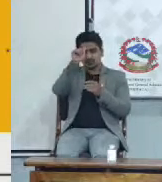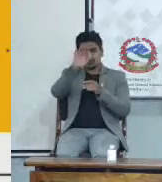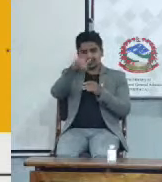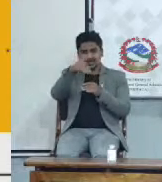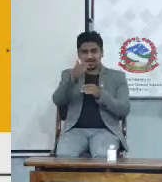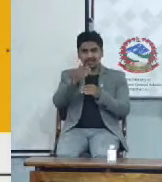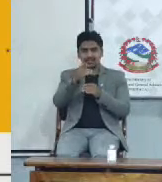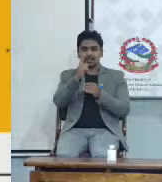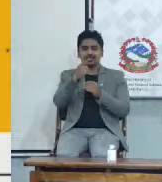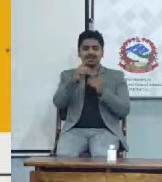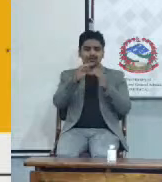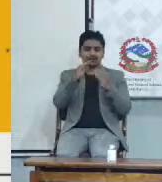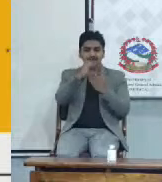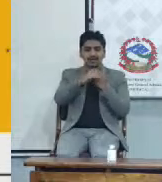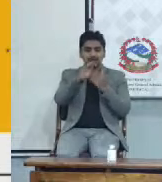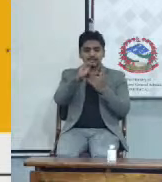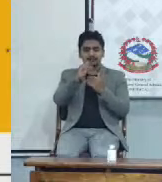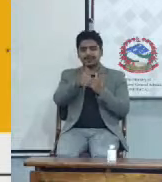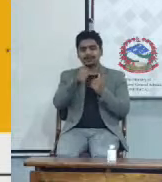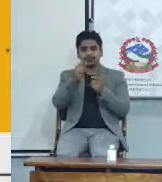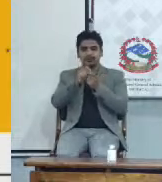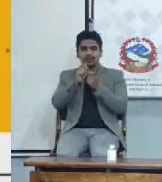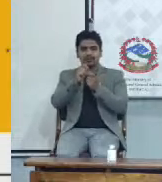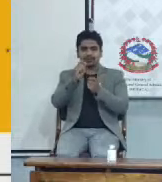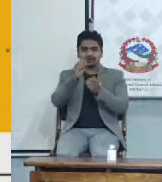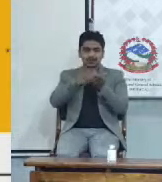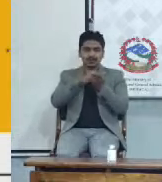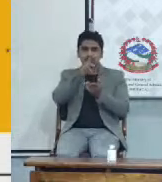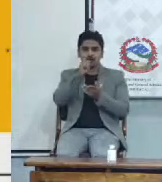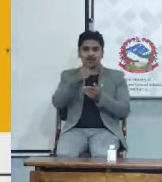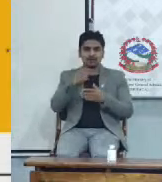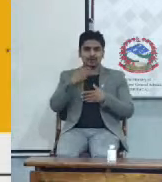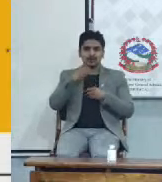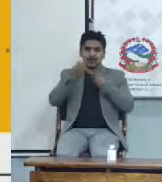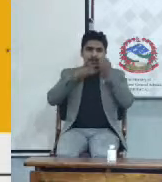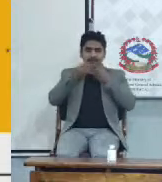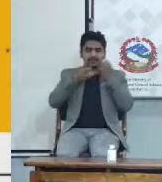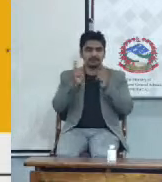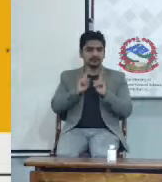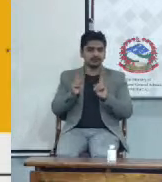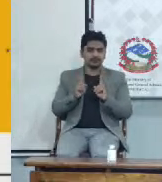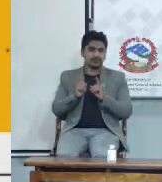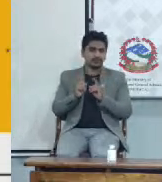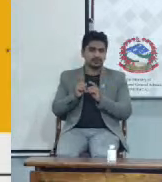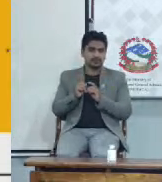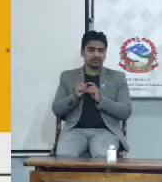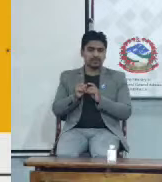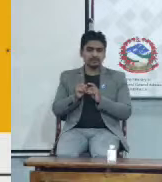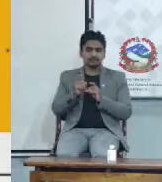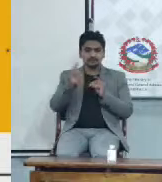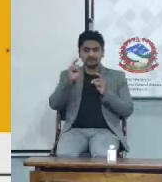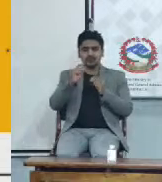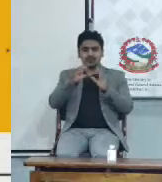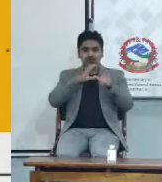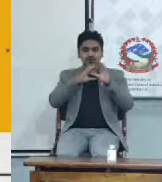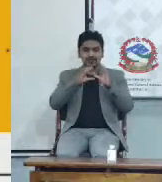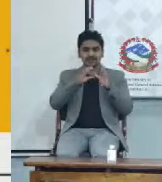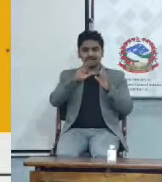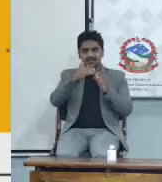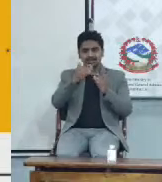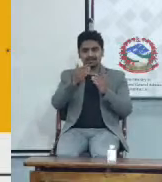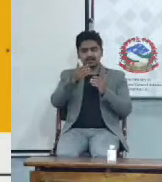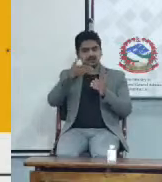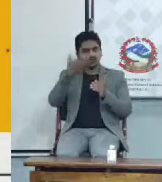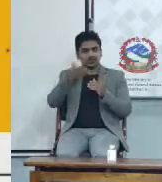don't speak. So communication, we always do the process of the communication. How does that start? That means